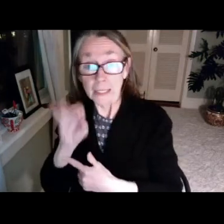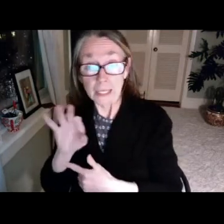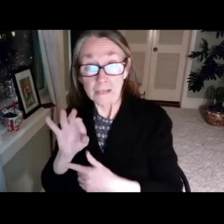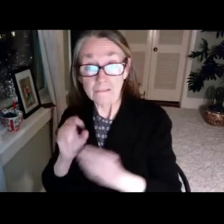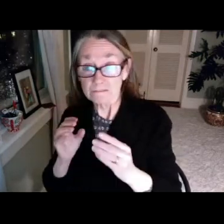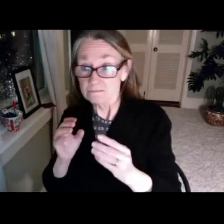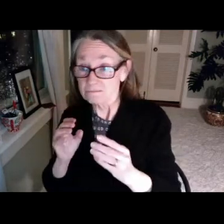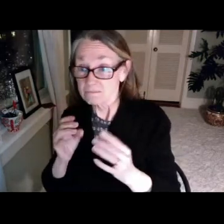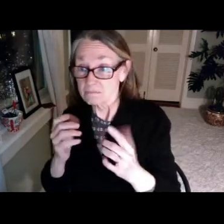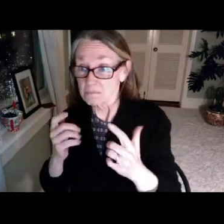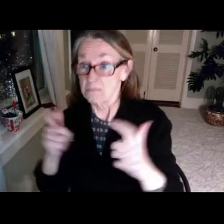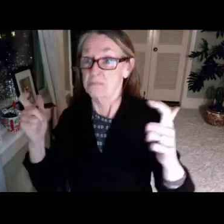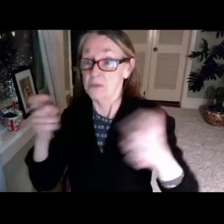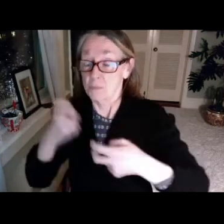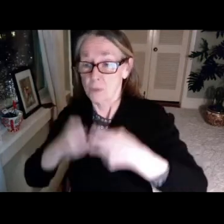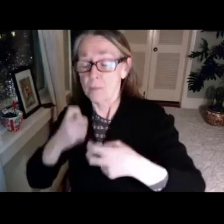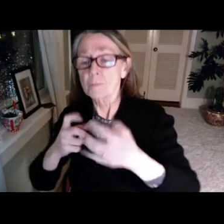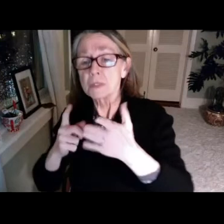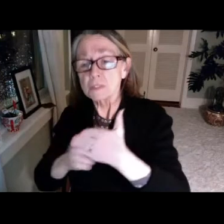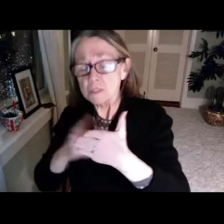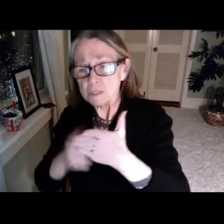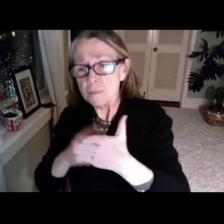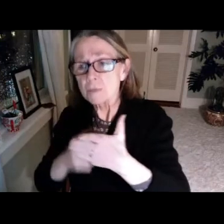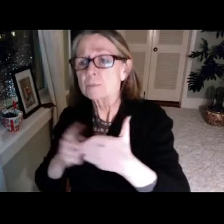problematic, we can sometimes